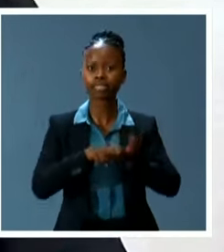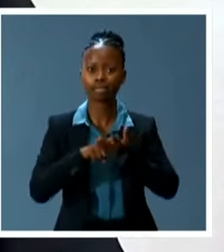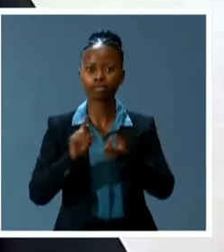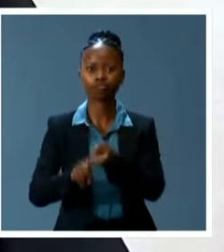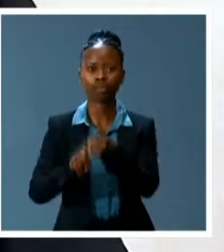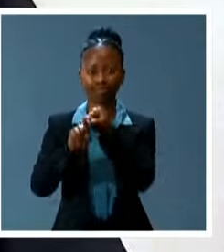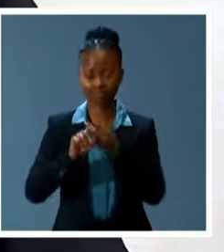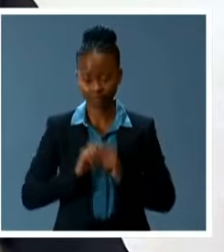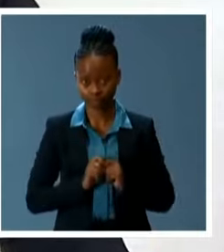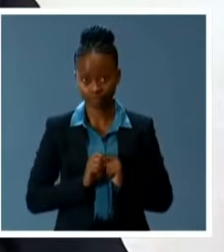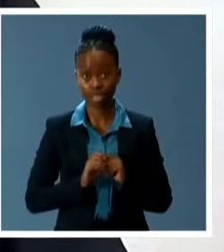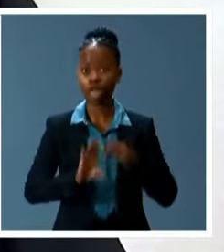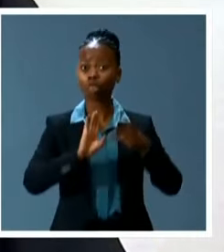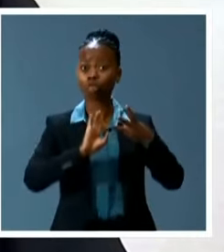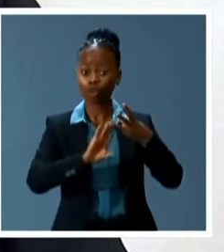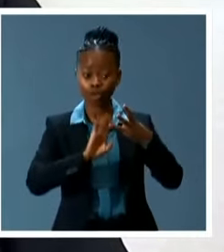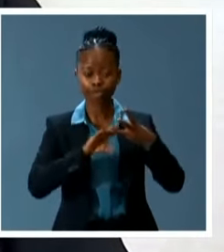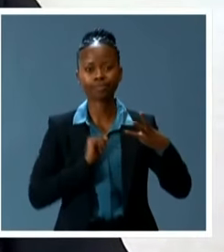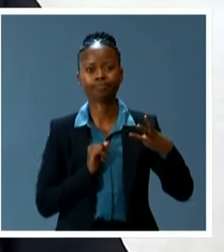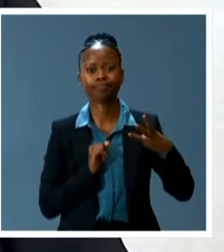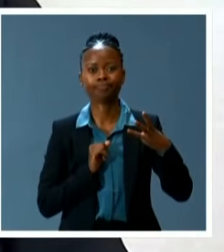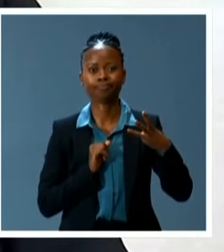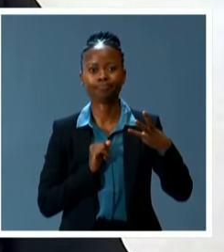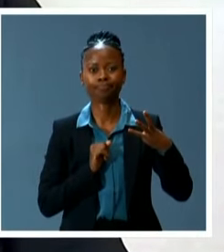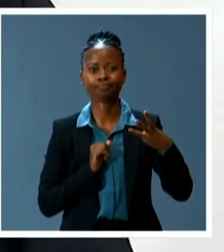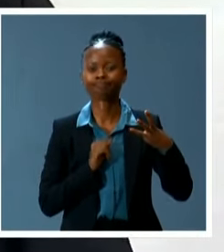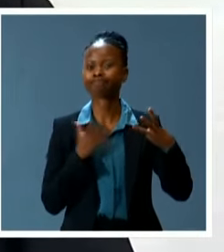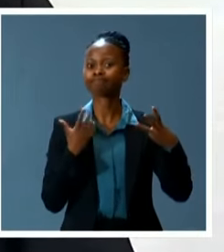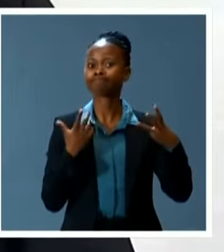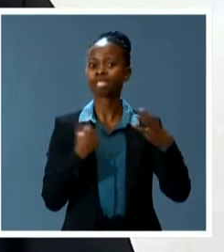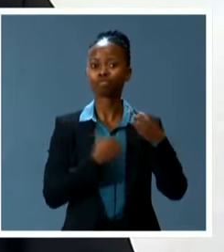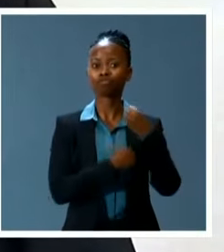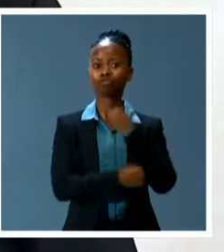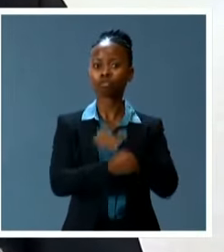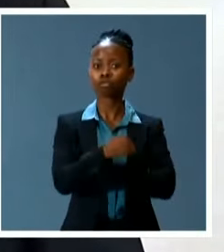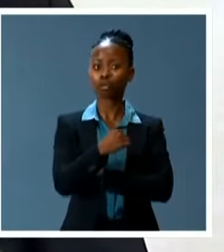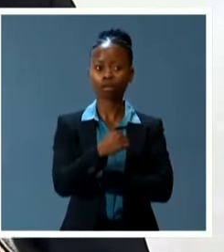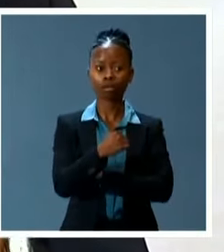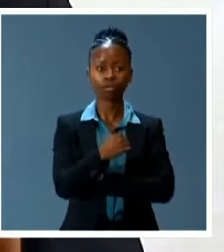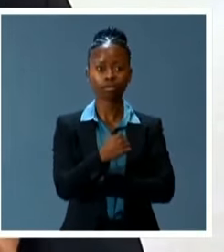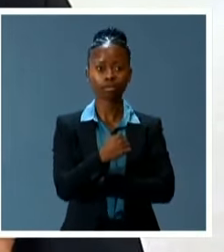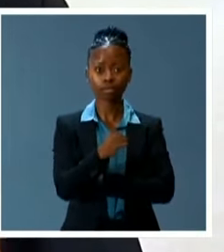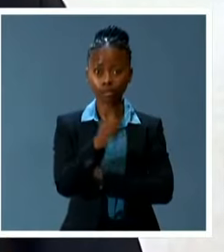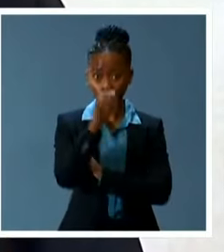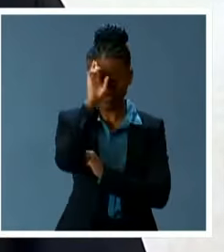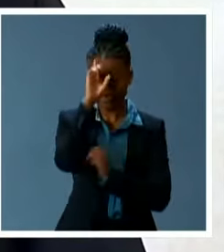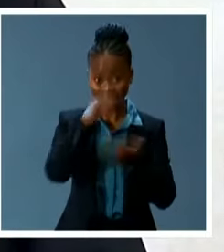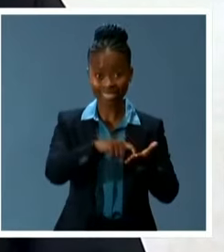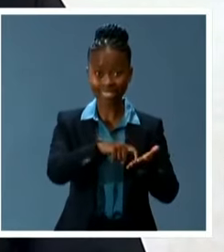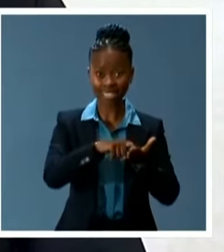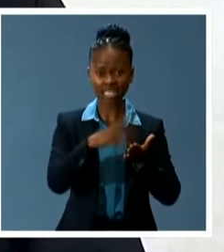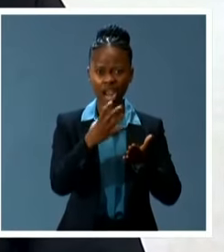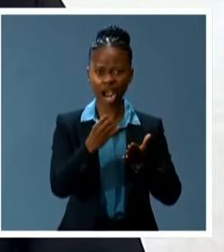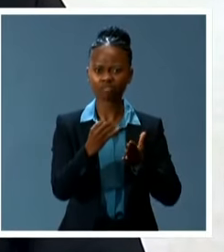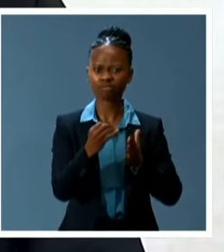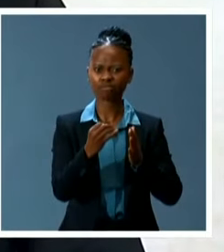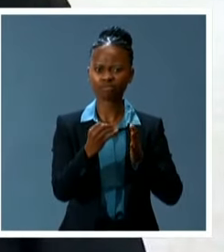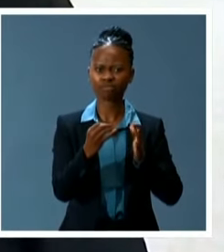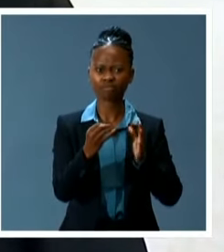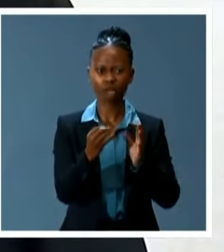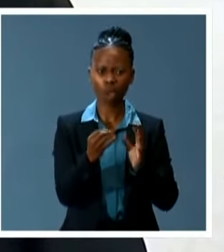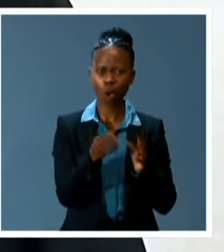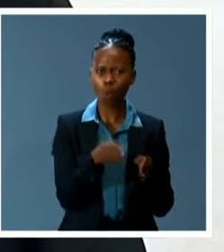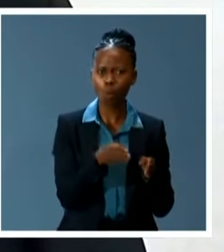third aspect, we need to look seriously into the structure of the debt architecture. And I believe that